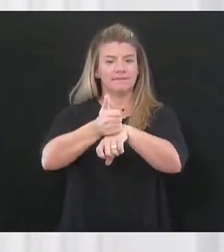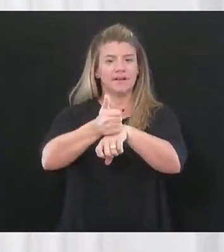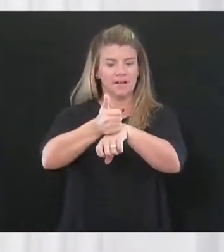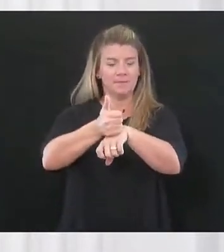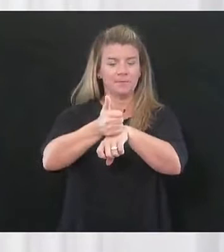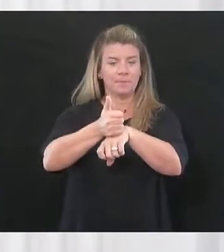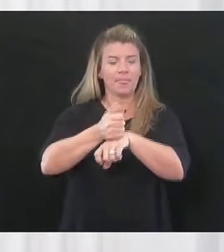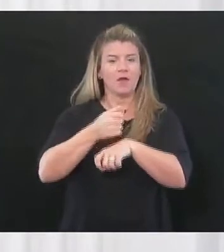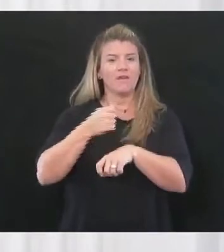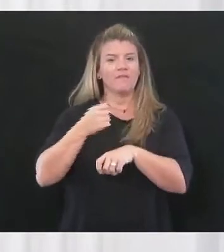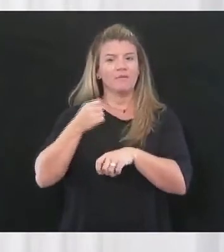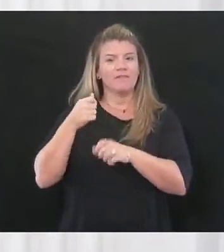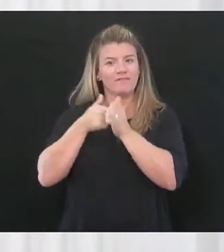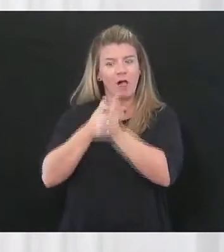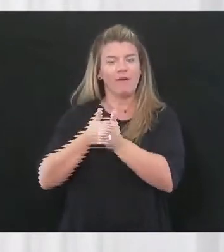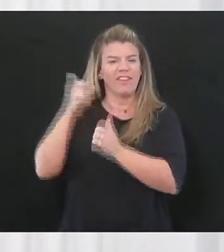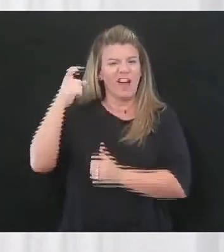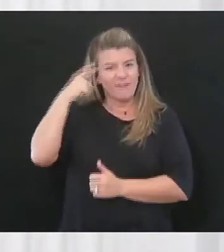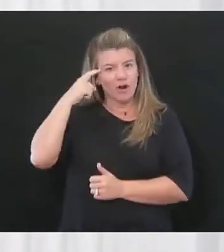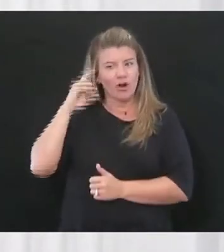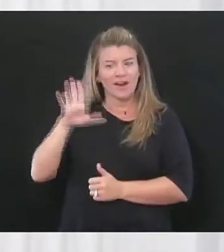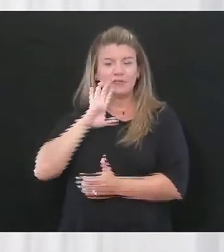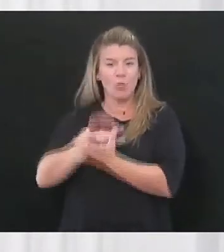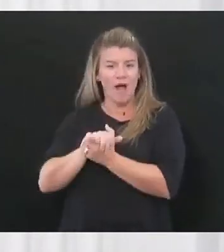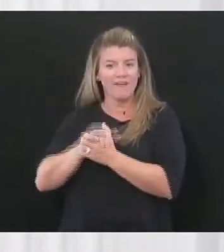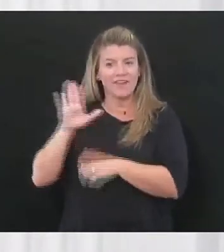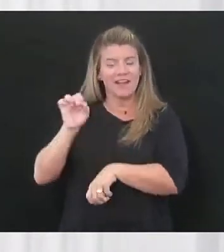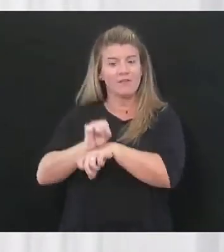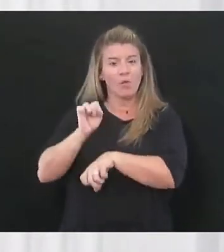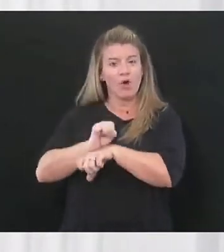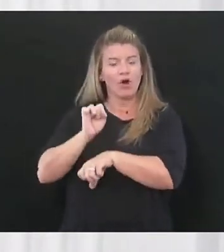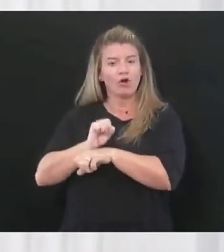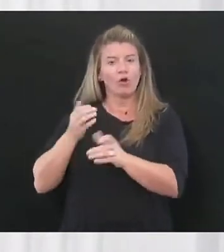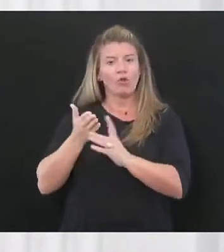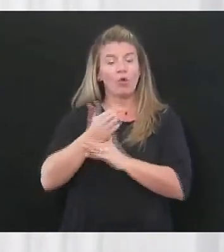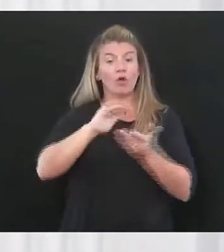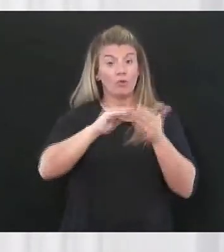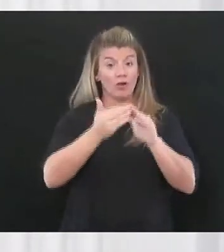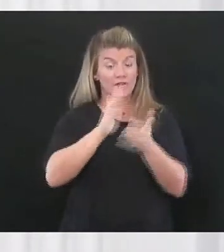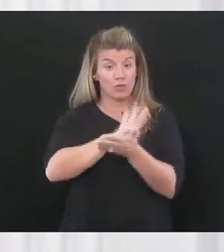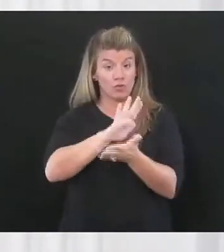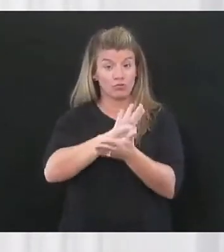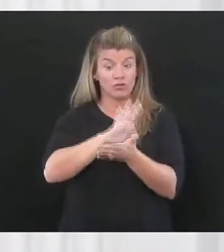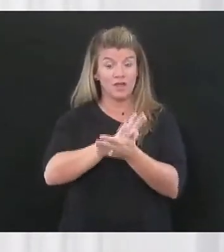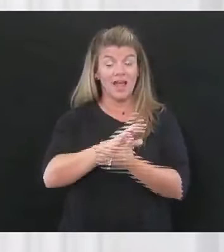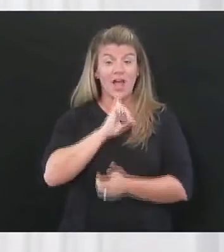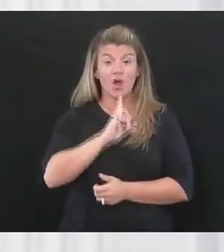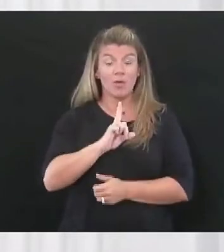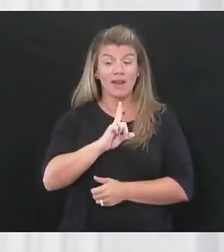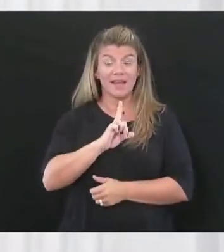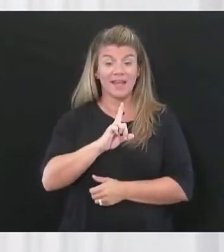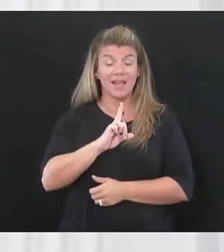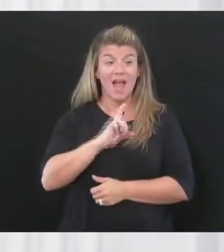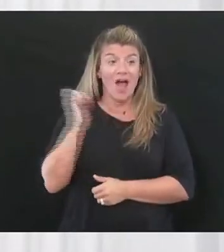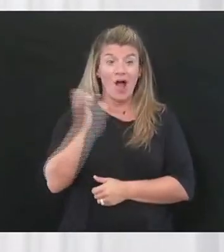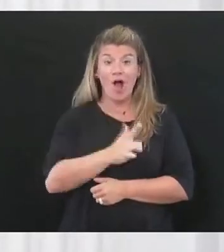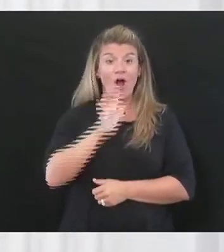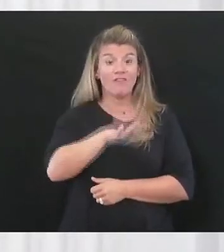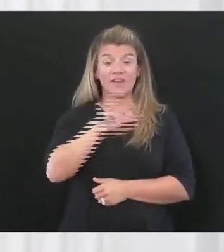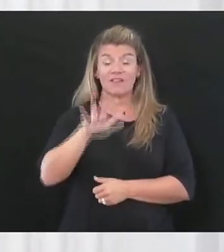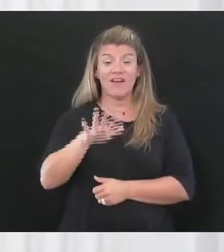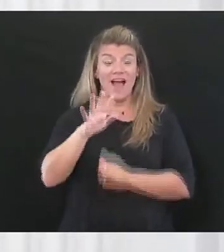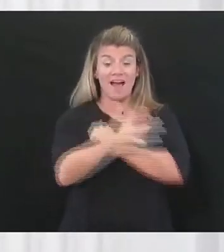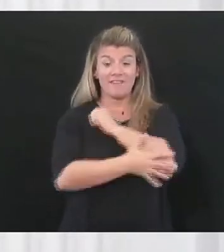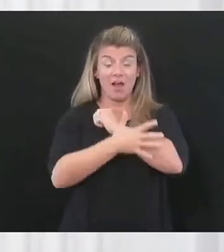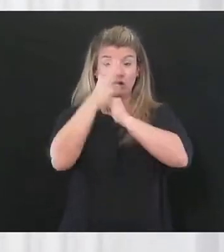First Lady Kathy Justice and the work they do in communities and schools. And everybody that has worked with me, all 55 county superintendents, know